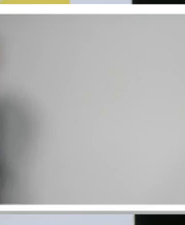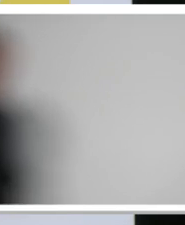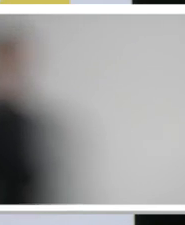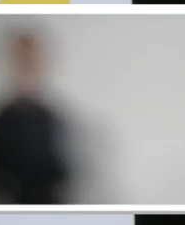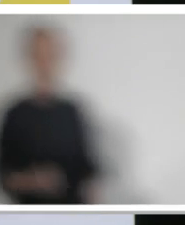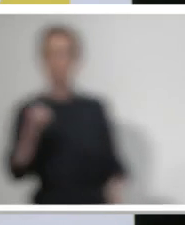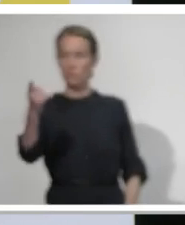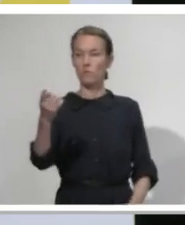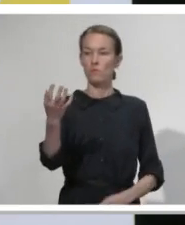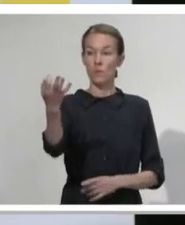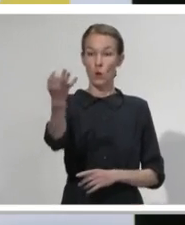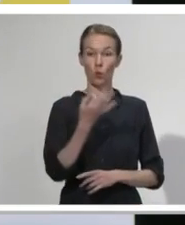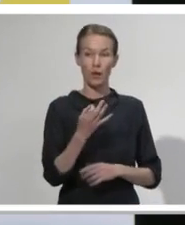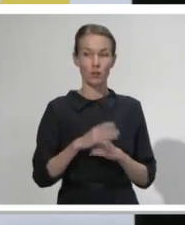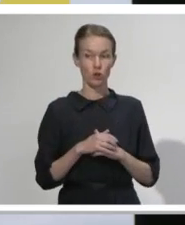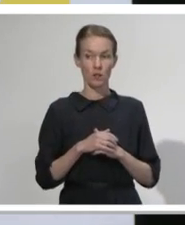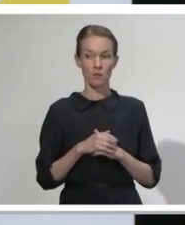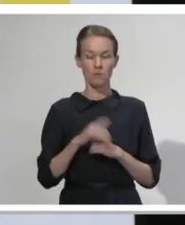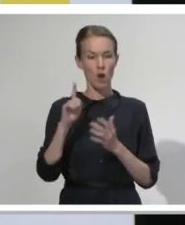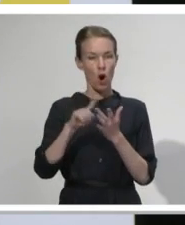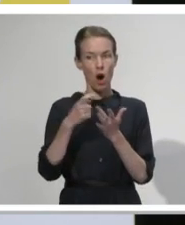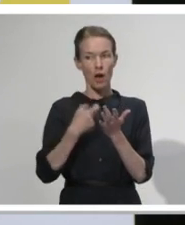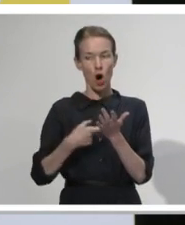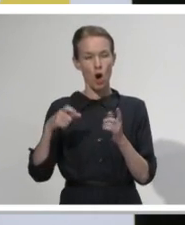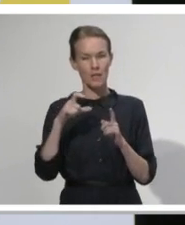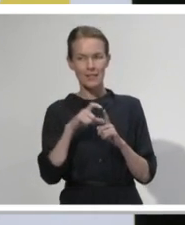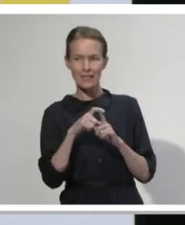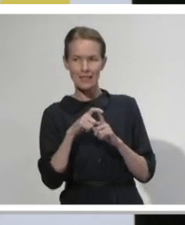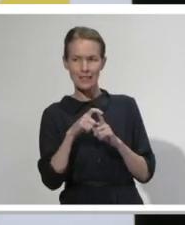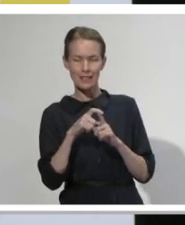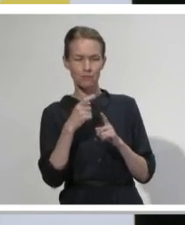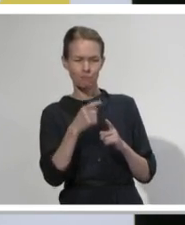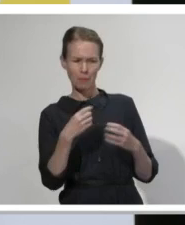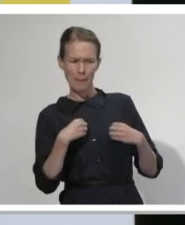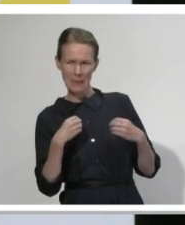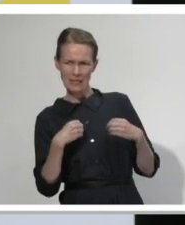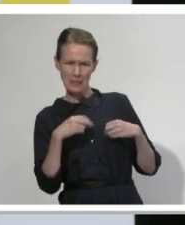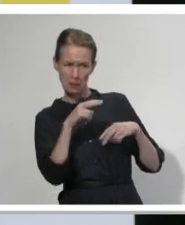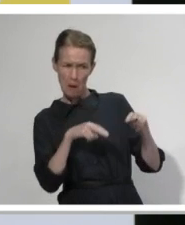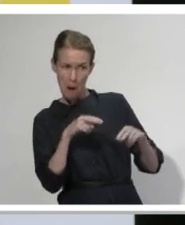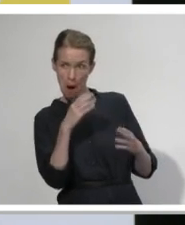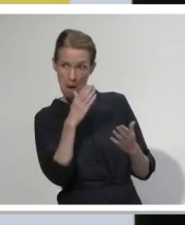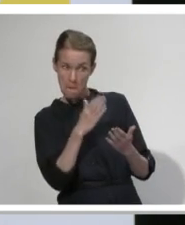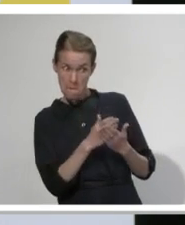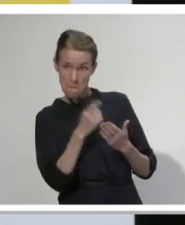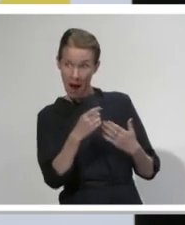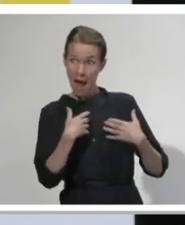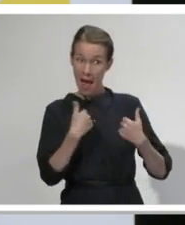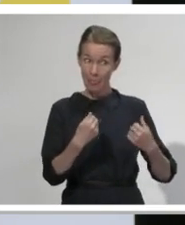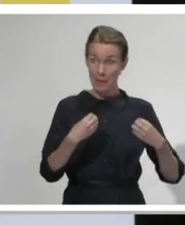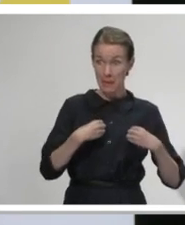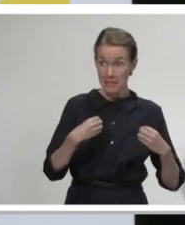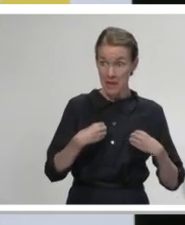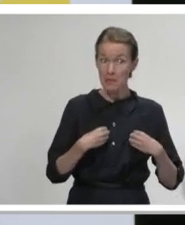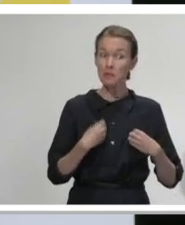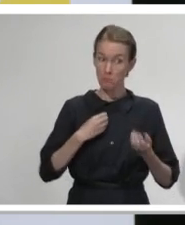risk, and will the IRD be beefed up with more people to assess how viable these businesses are? We're certainly going to be providing more